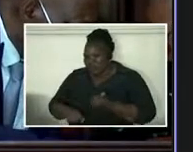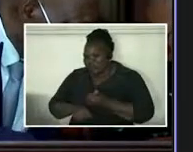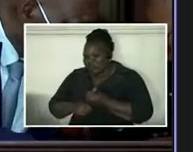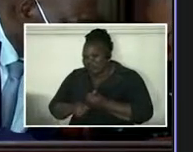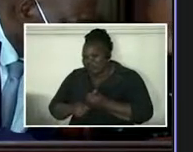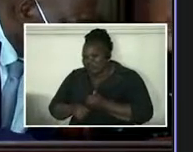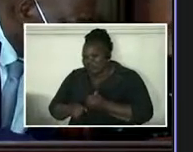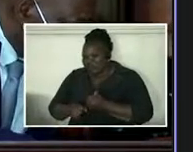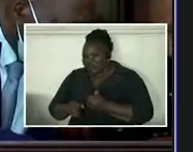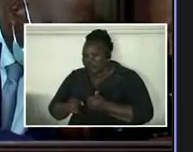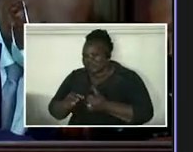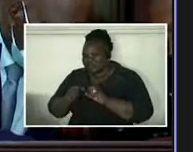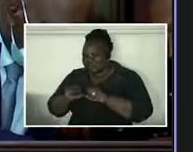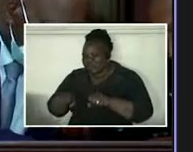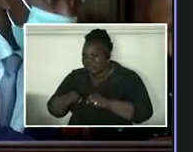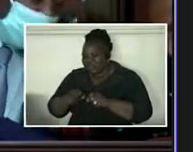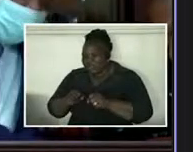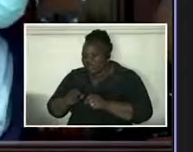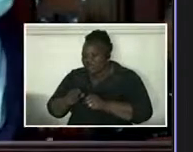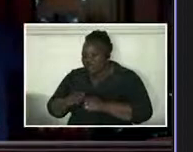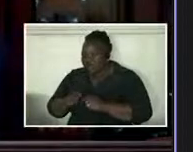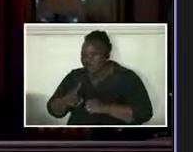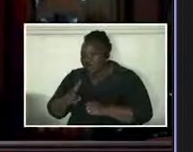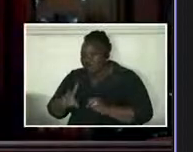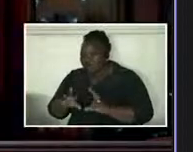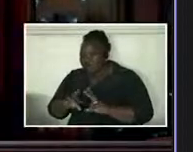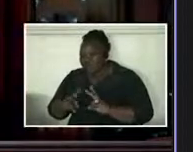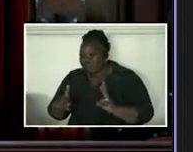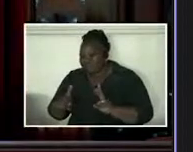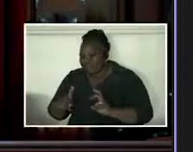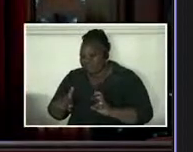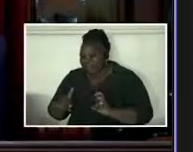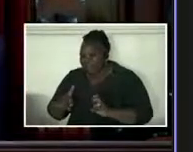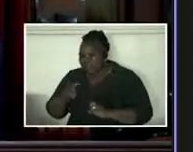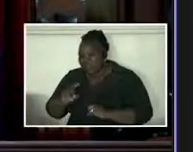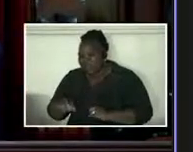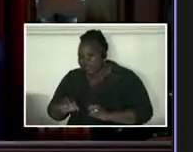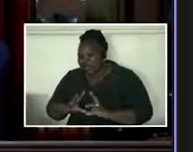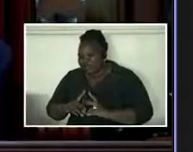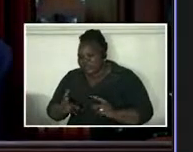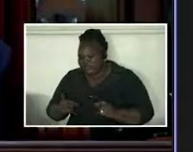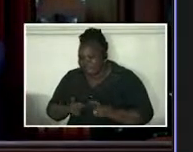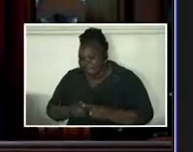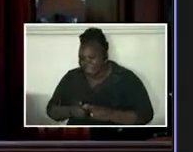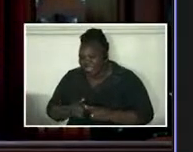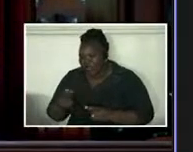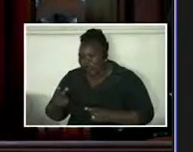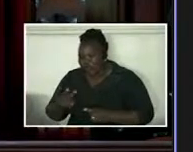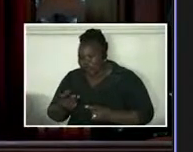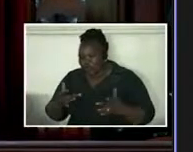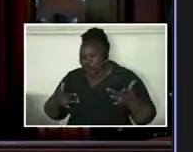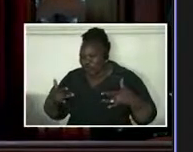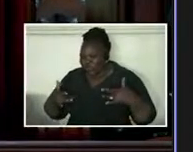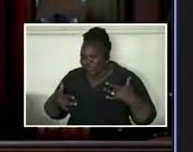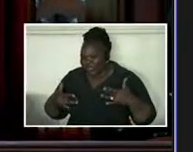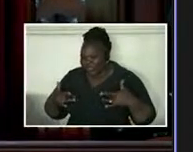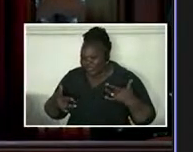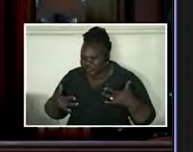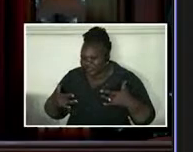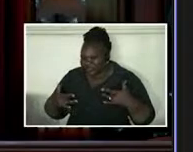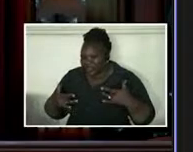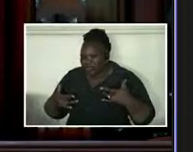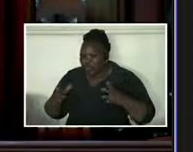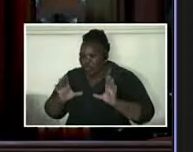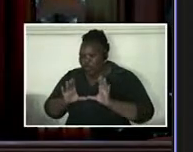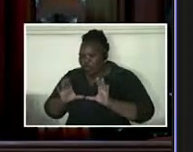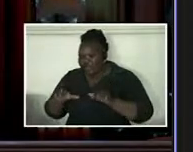department the challenge of ongoing medical claims and its effect on the department it is also a concern the committee believes that continued